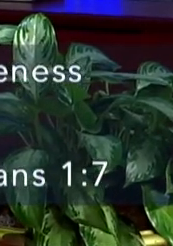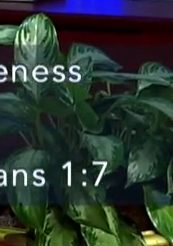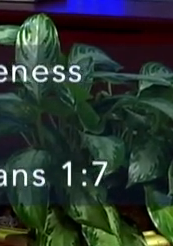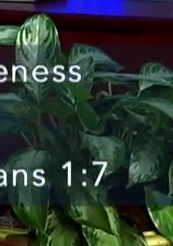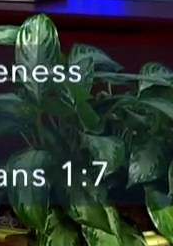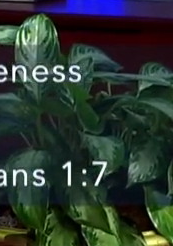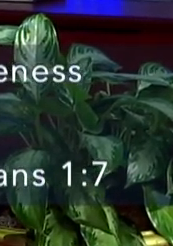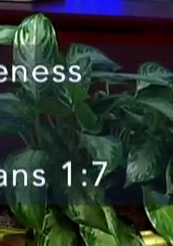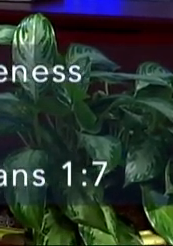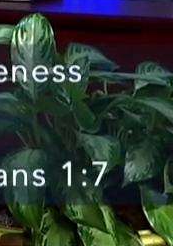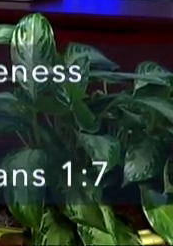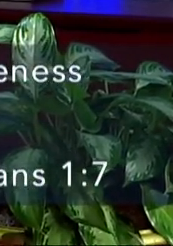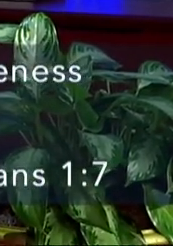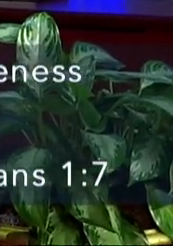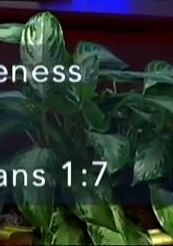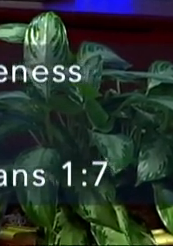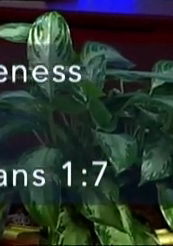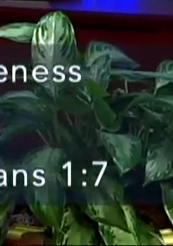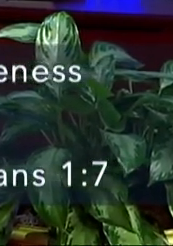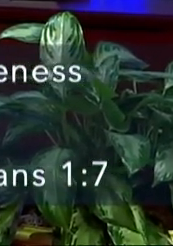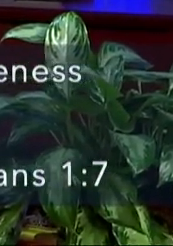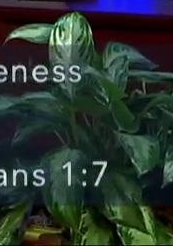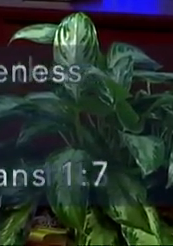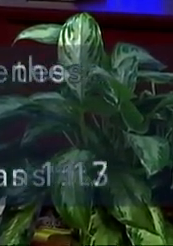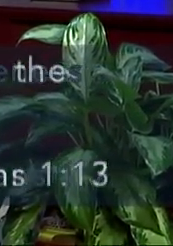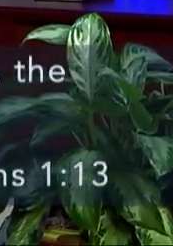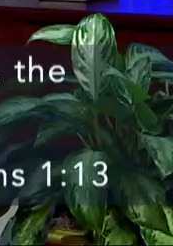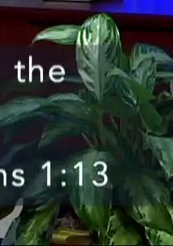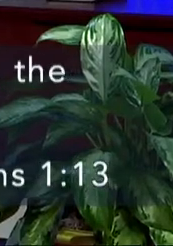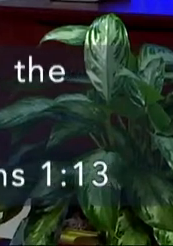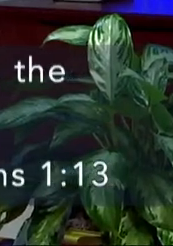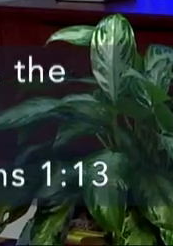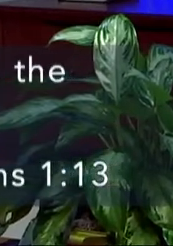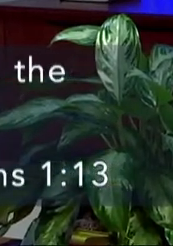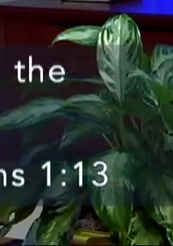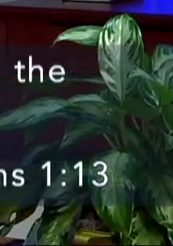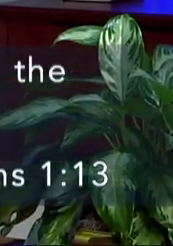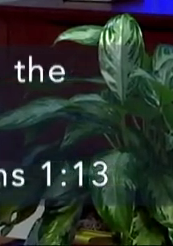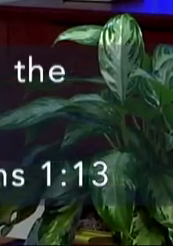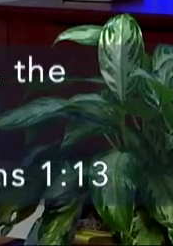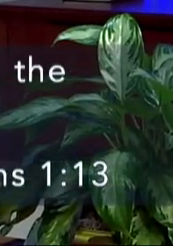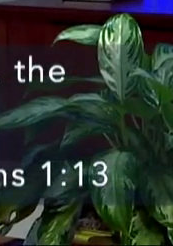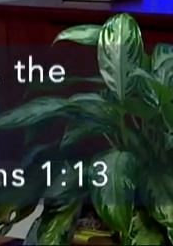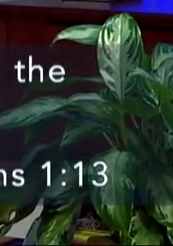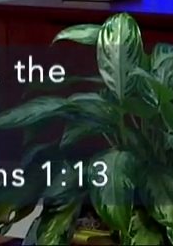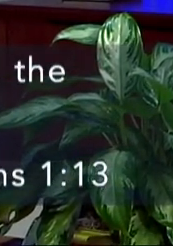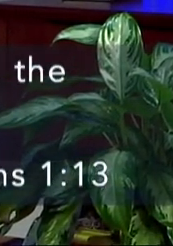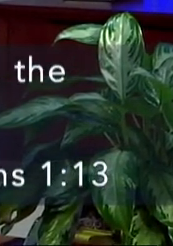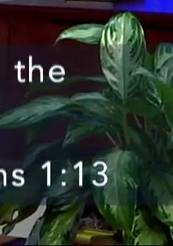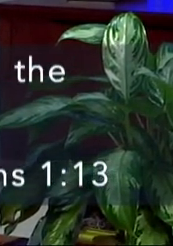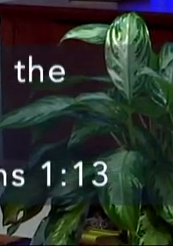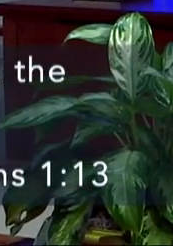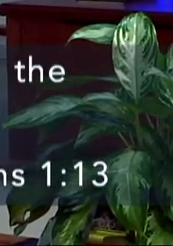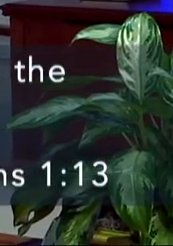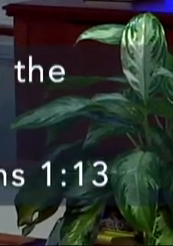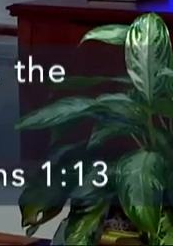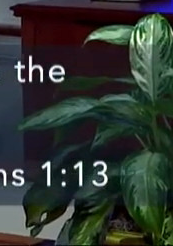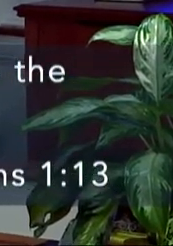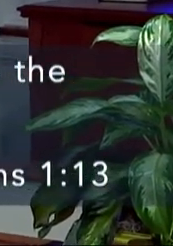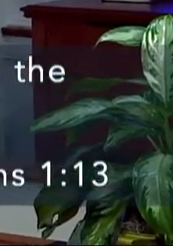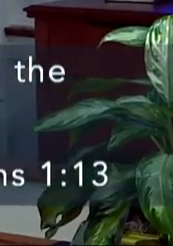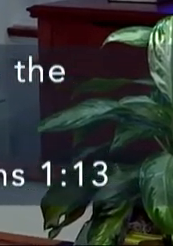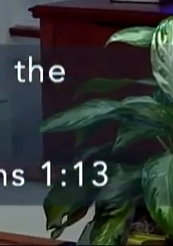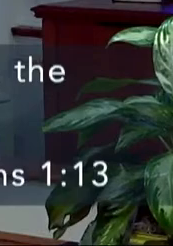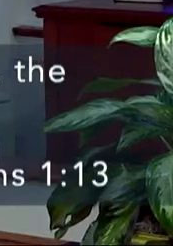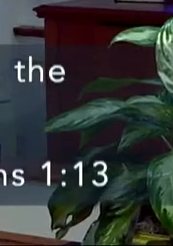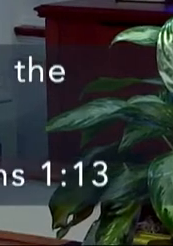13. "In him you also trusted after you heard the word of truth,